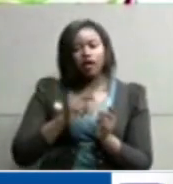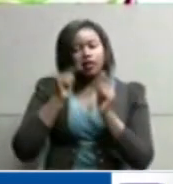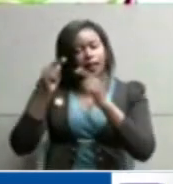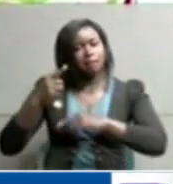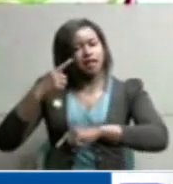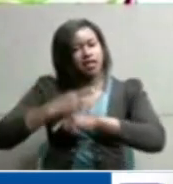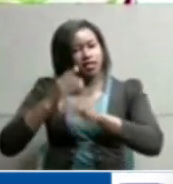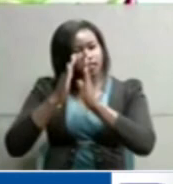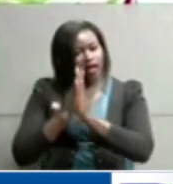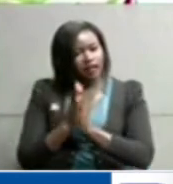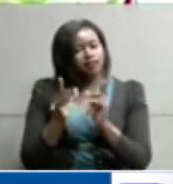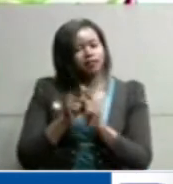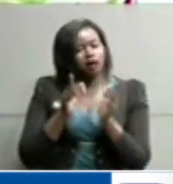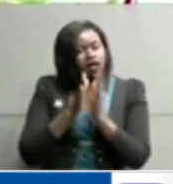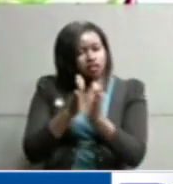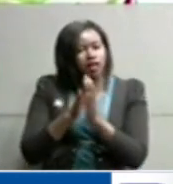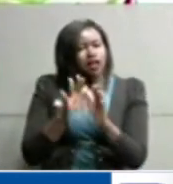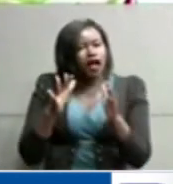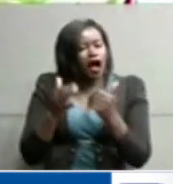okubanjirira wetutuse